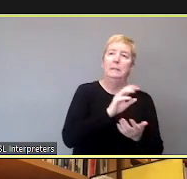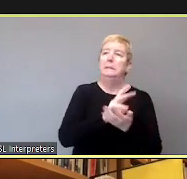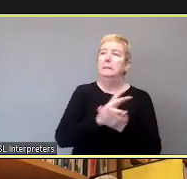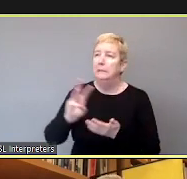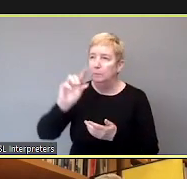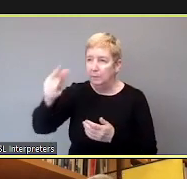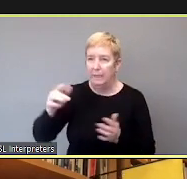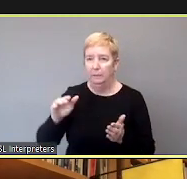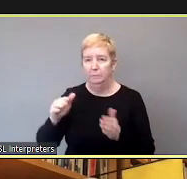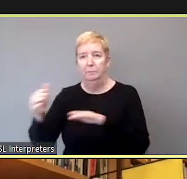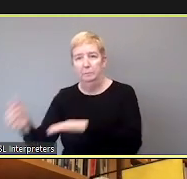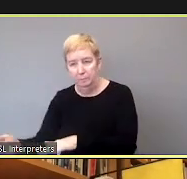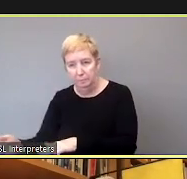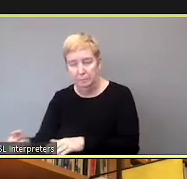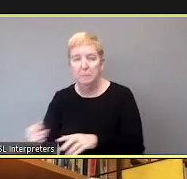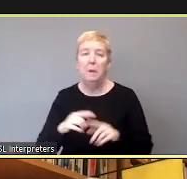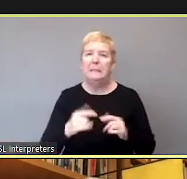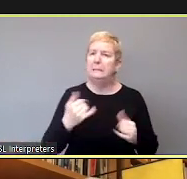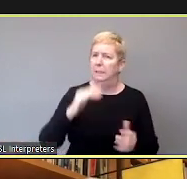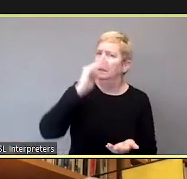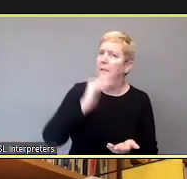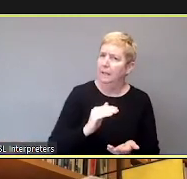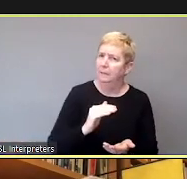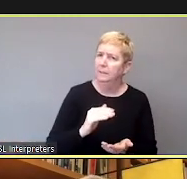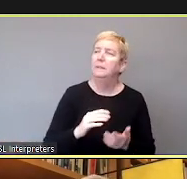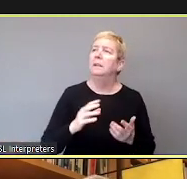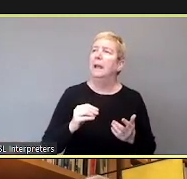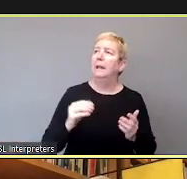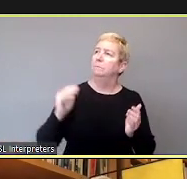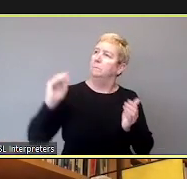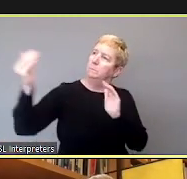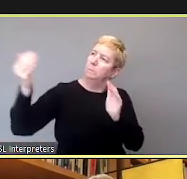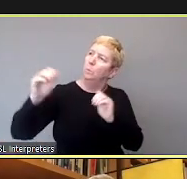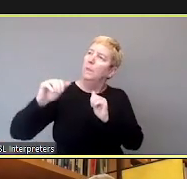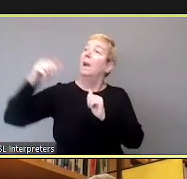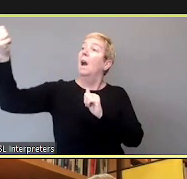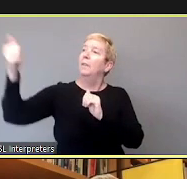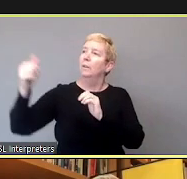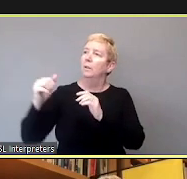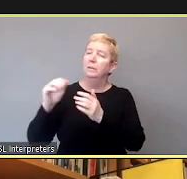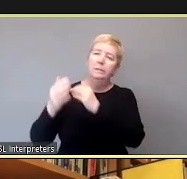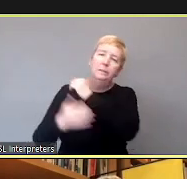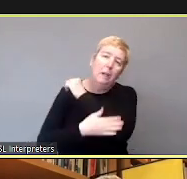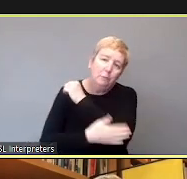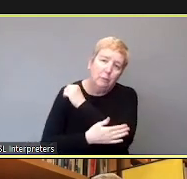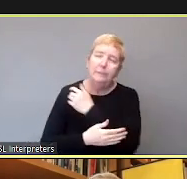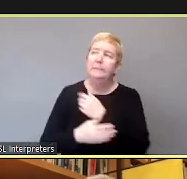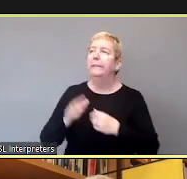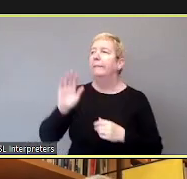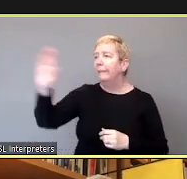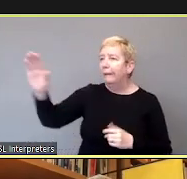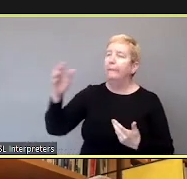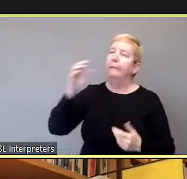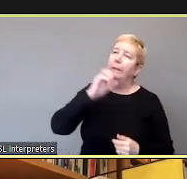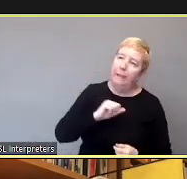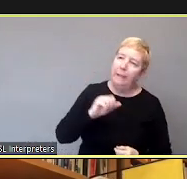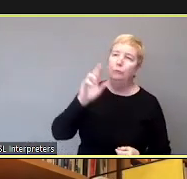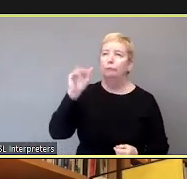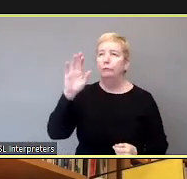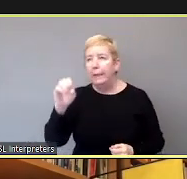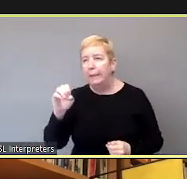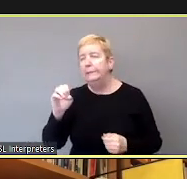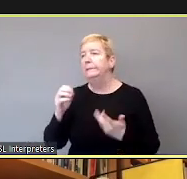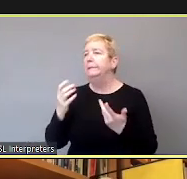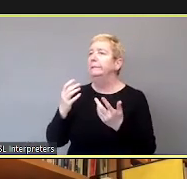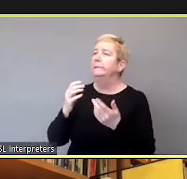countries, and despite the very significant differences in demographics, age distribution, race, ethnicity